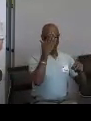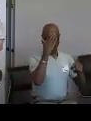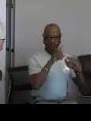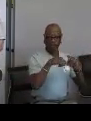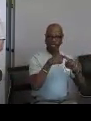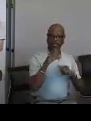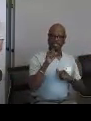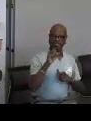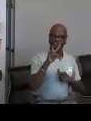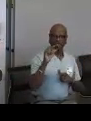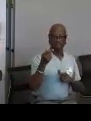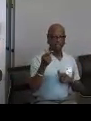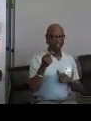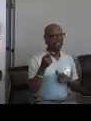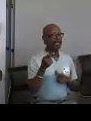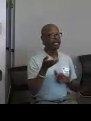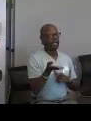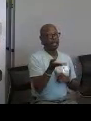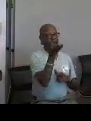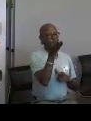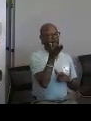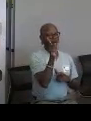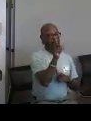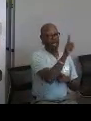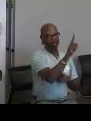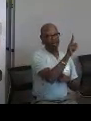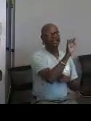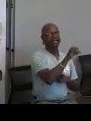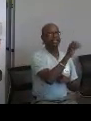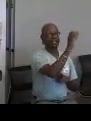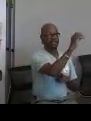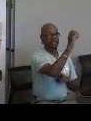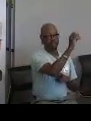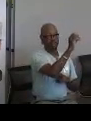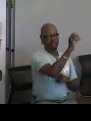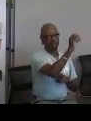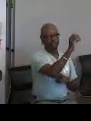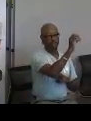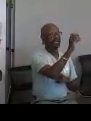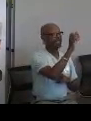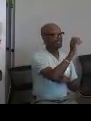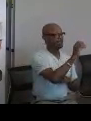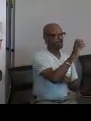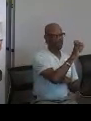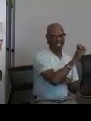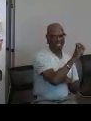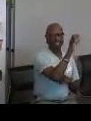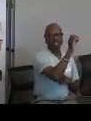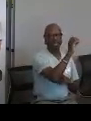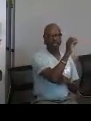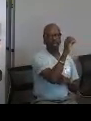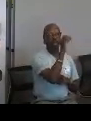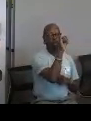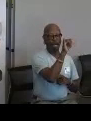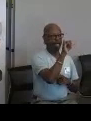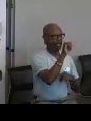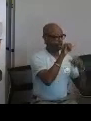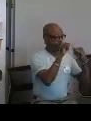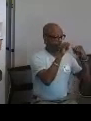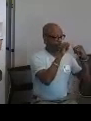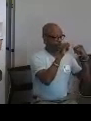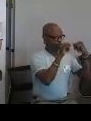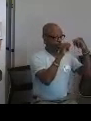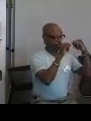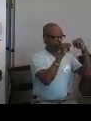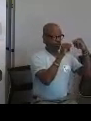the top left corner of your canvas is your 0, 0. 0 on X, 0 on Y. It's the ultimate origin of your drawing. It's not the